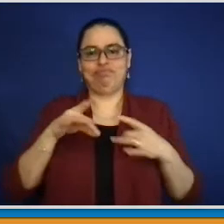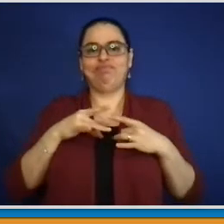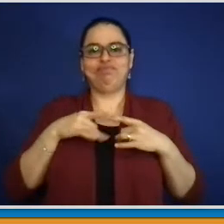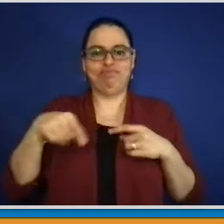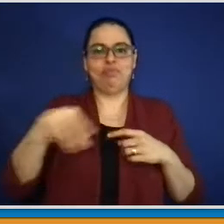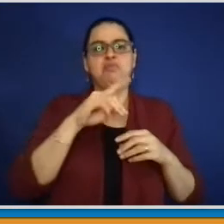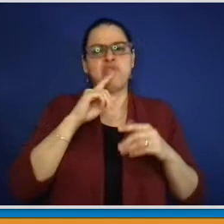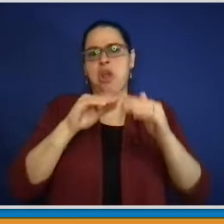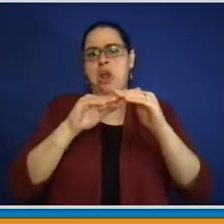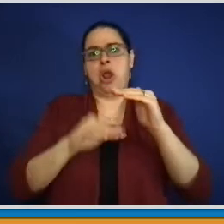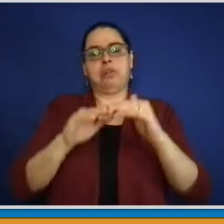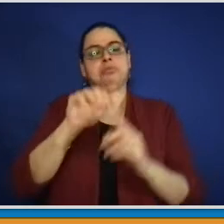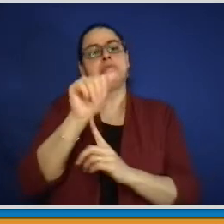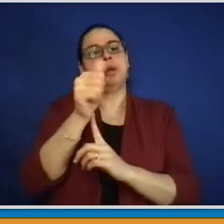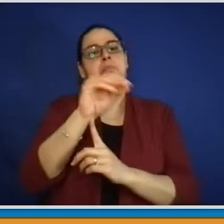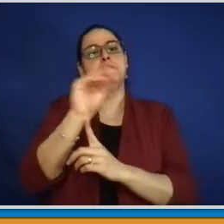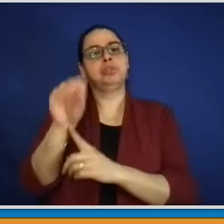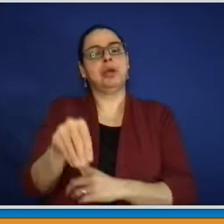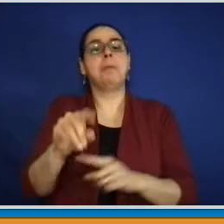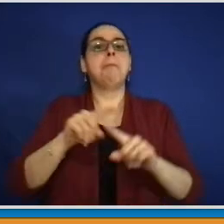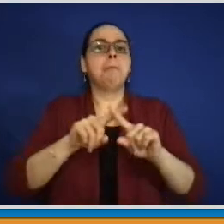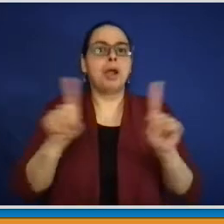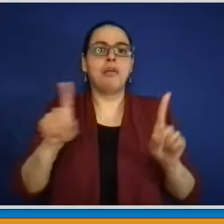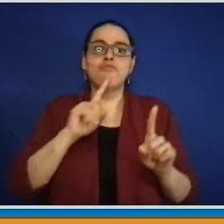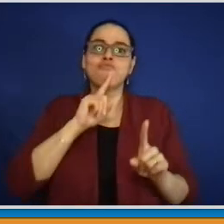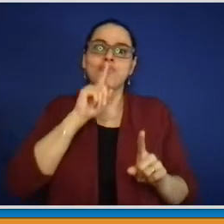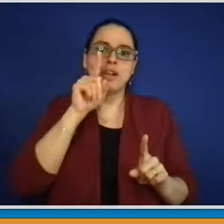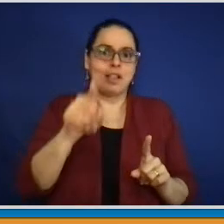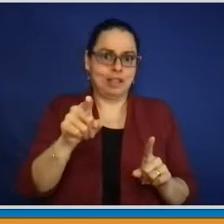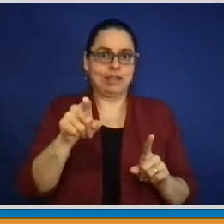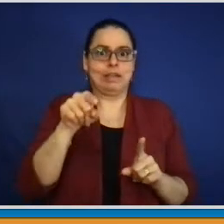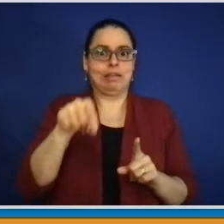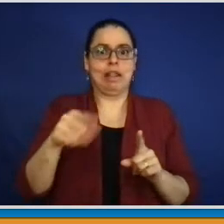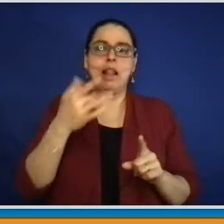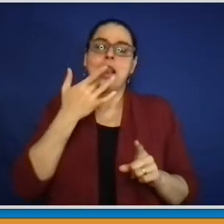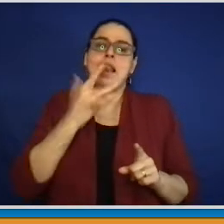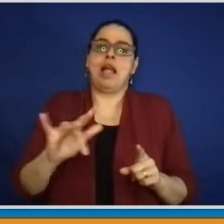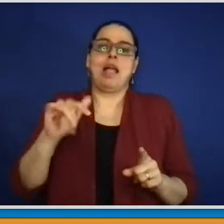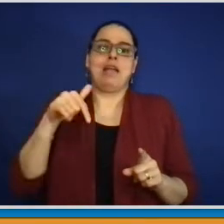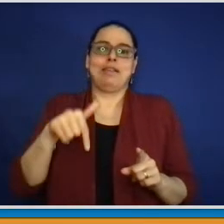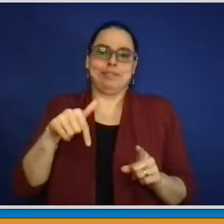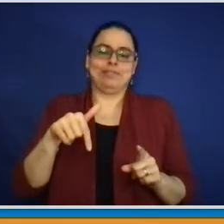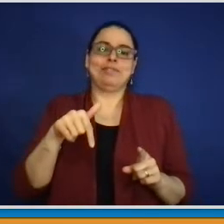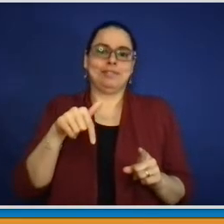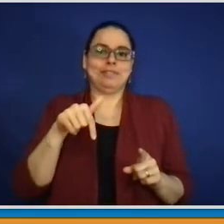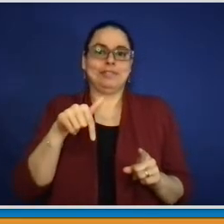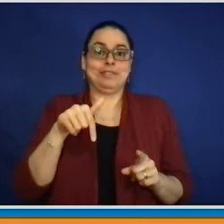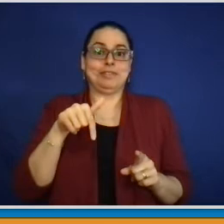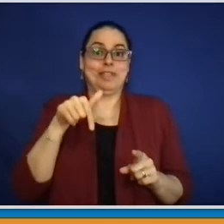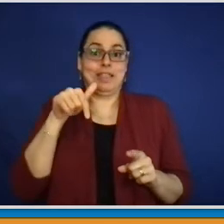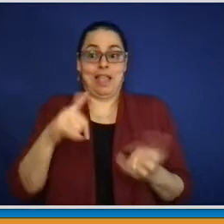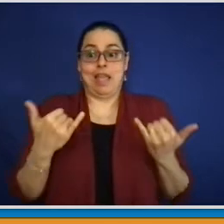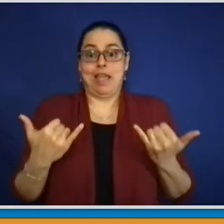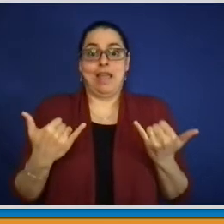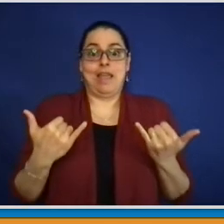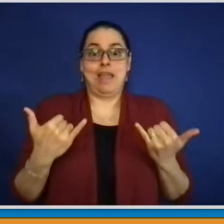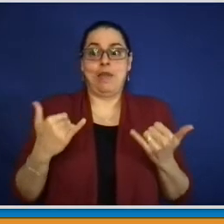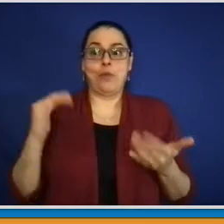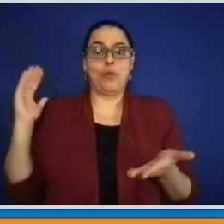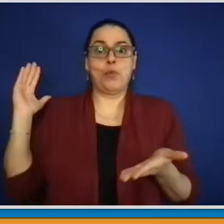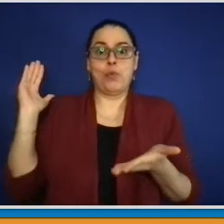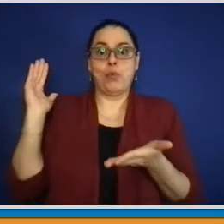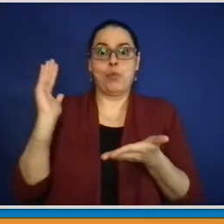the numbers have really leveled off. Our real peak came in December, January, and February, where almost 50% of our